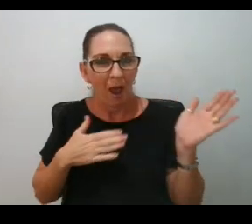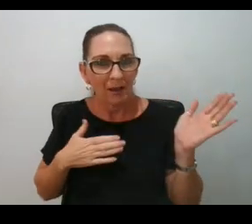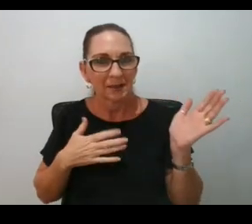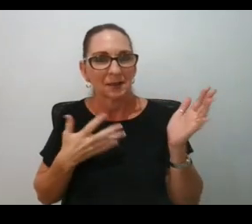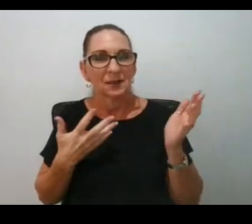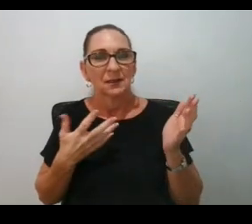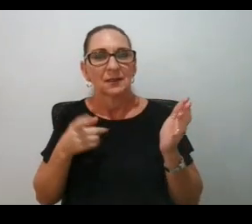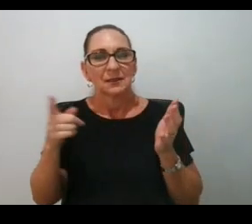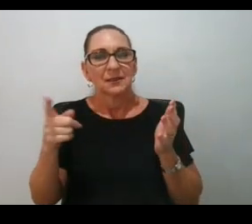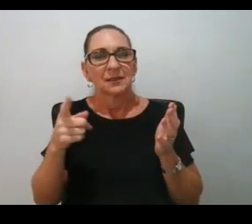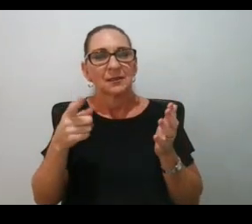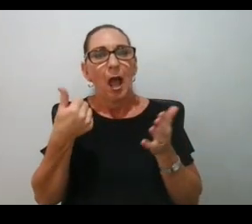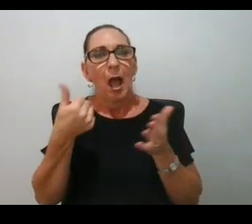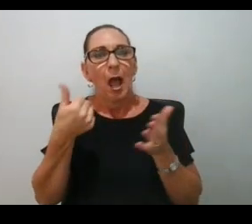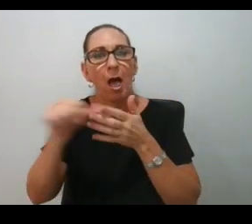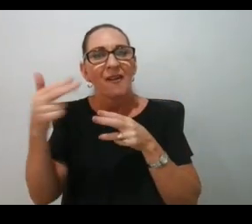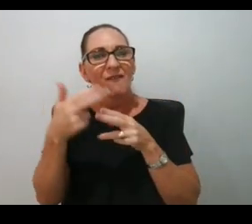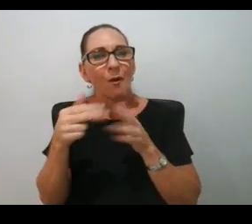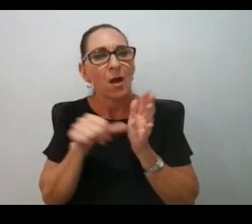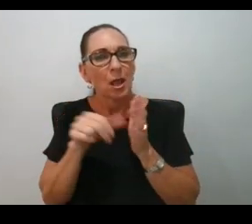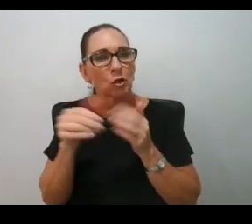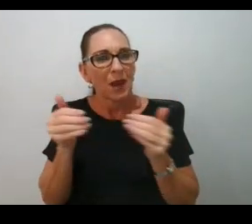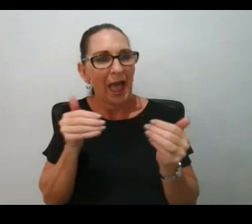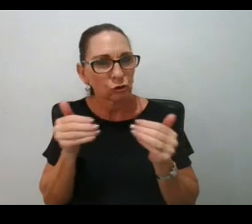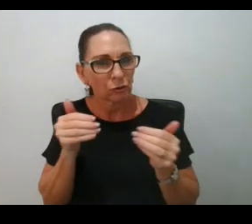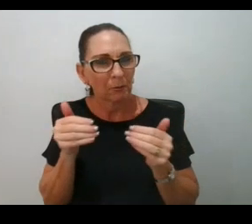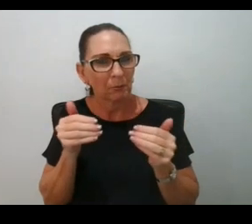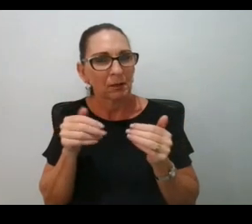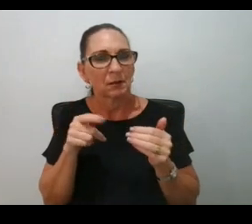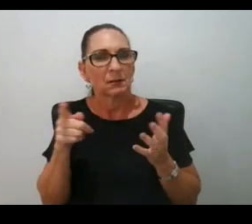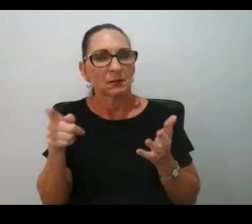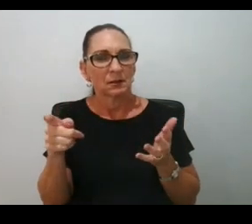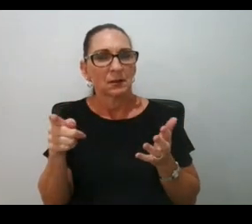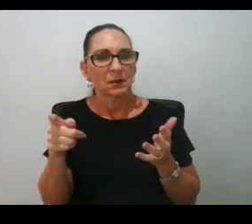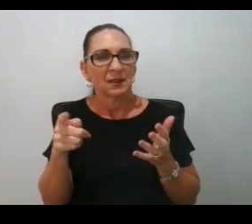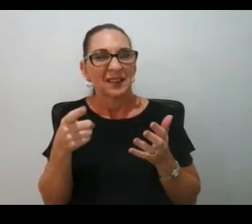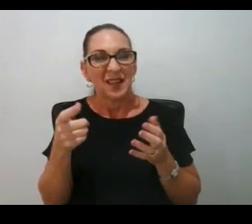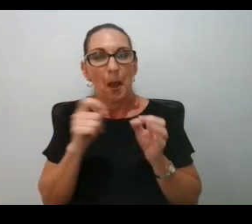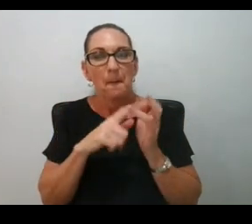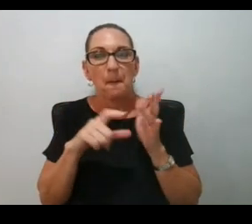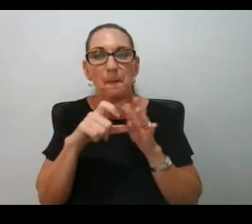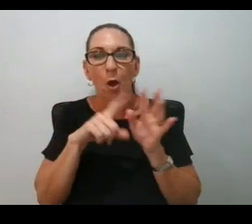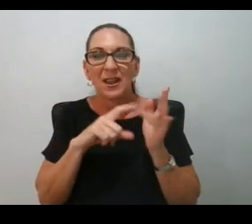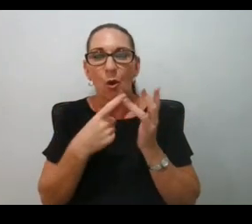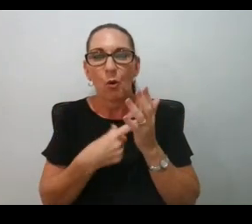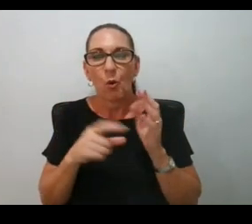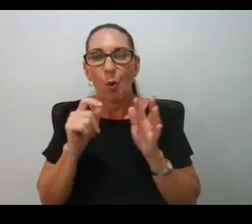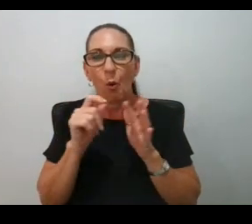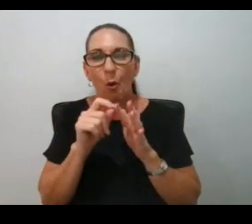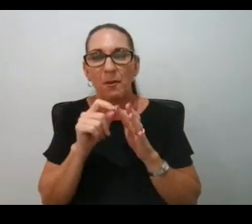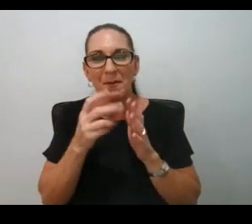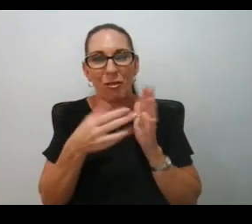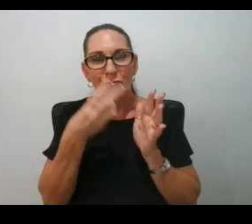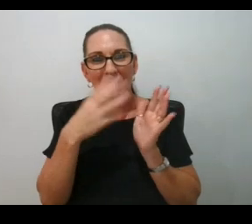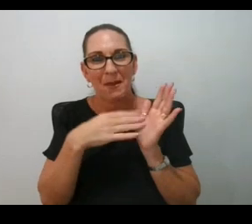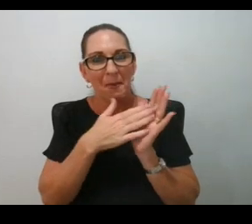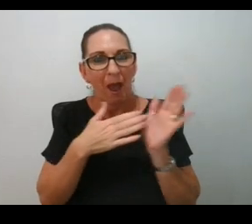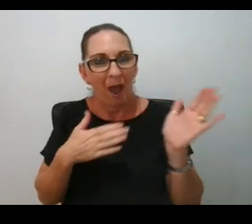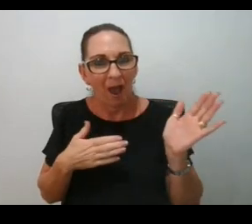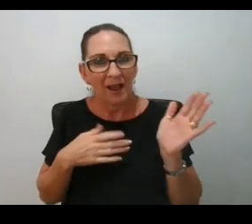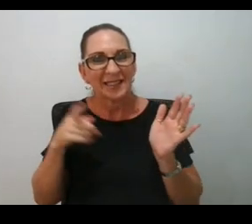using buy now, pay later to pay for food. And Mary has just accessed some of her pay using a wage advance app, as they couldn't afford groceries this